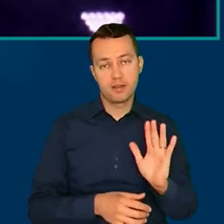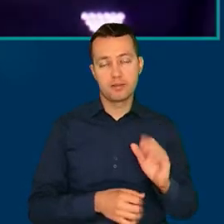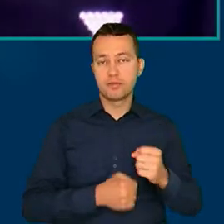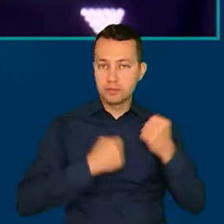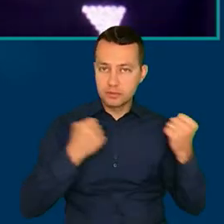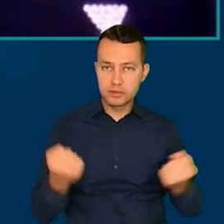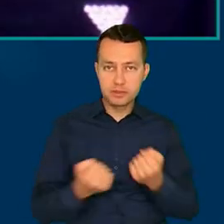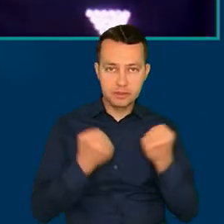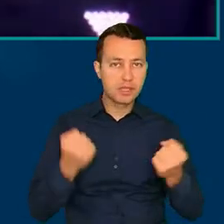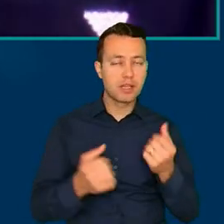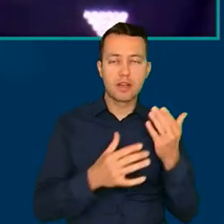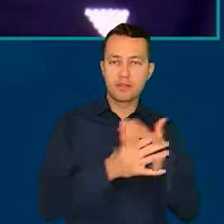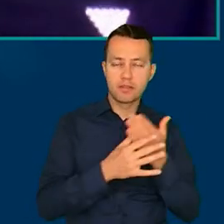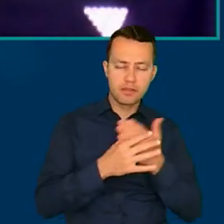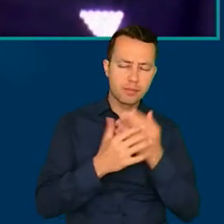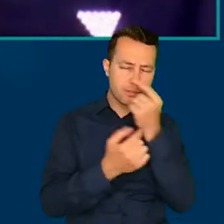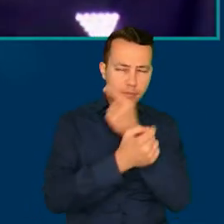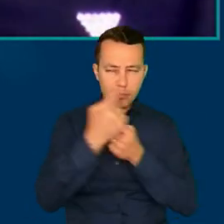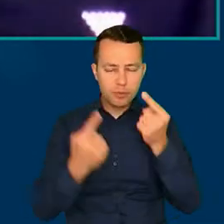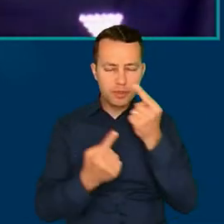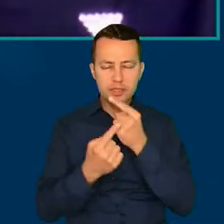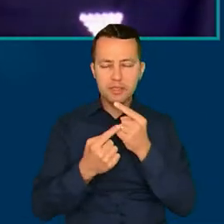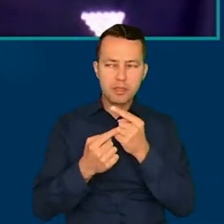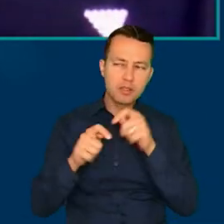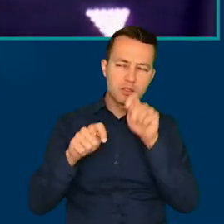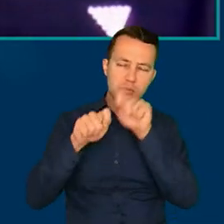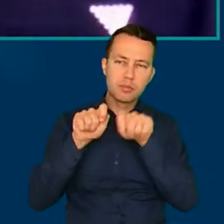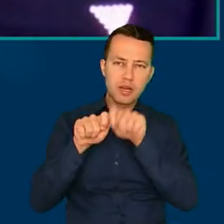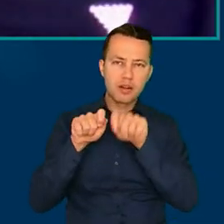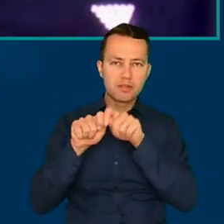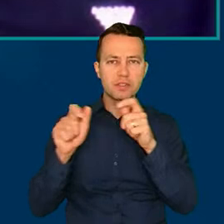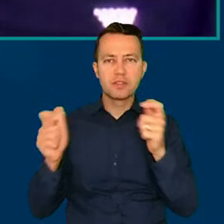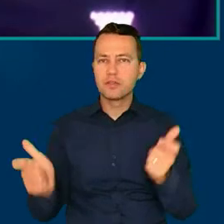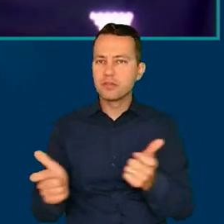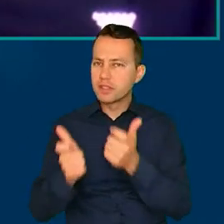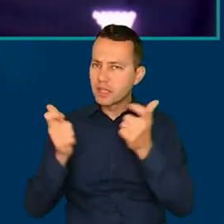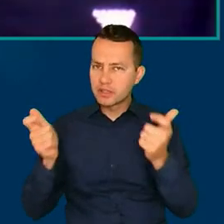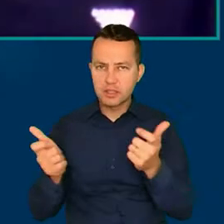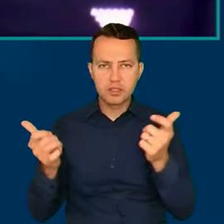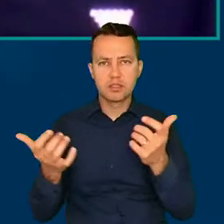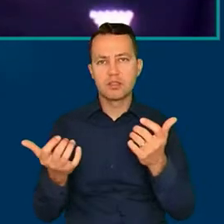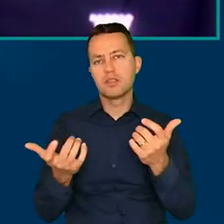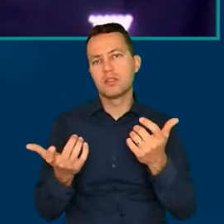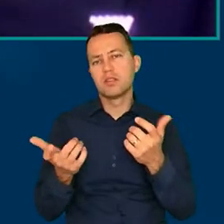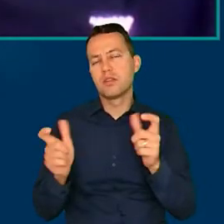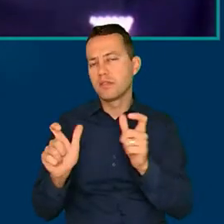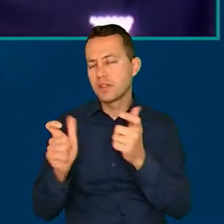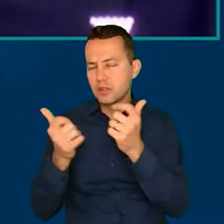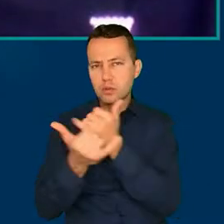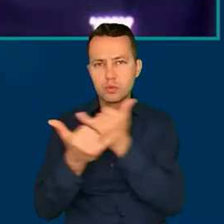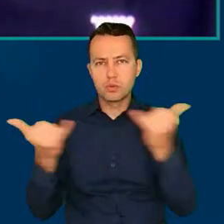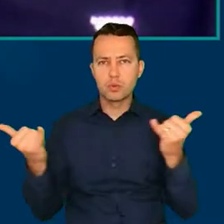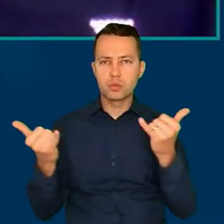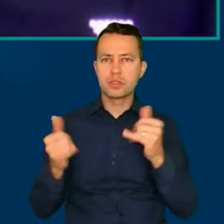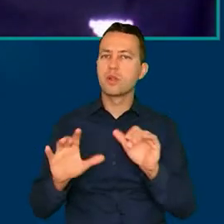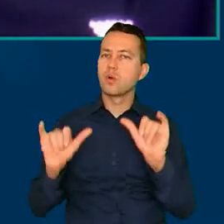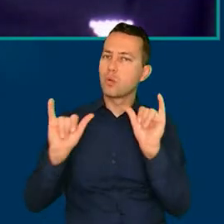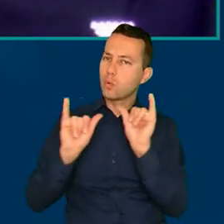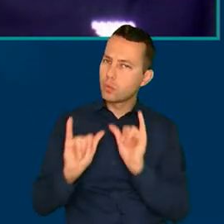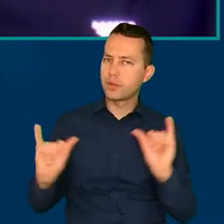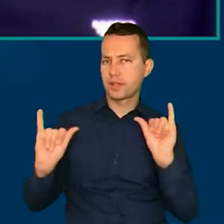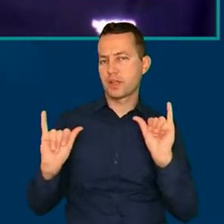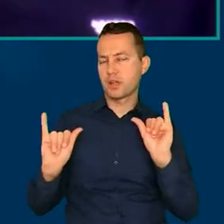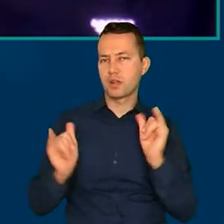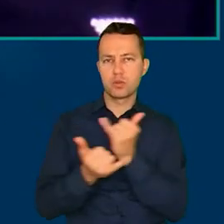of human rights is identifying and preventing human harm to people.